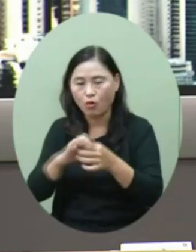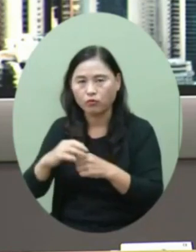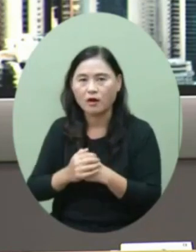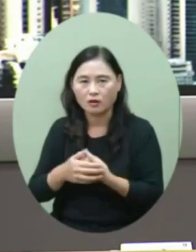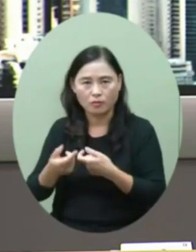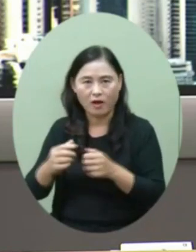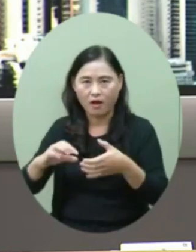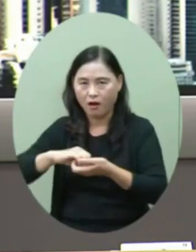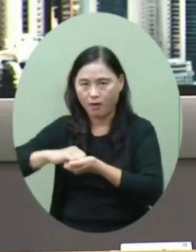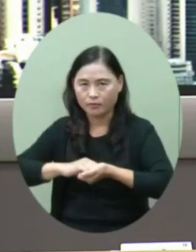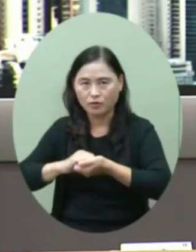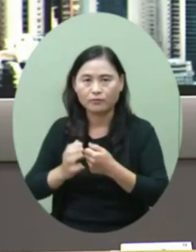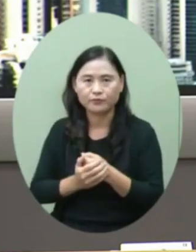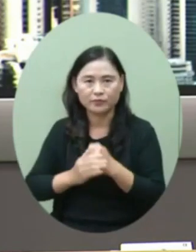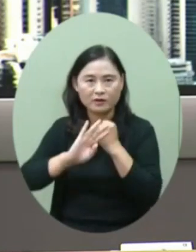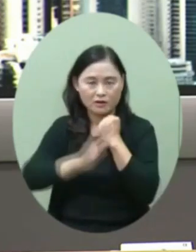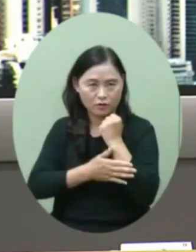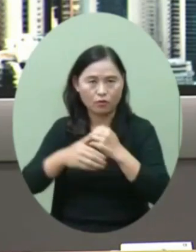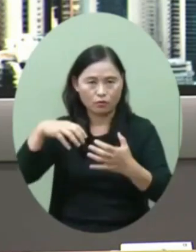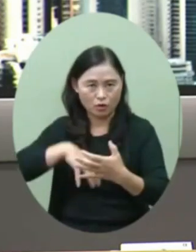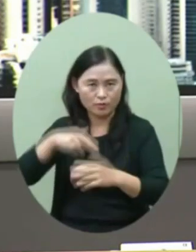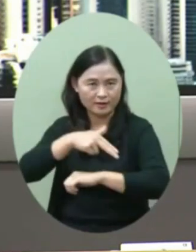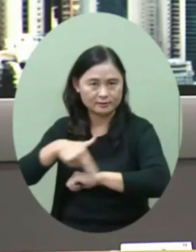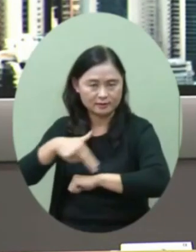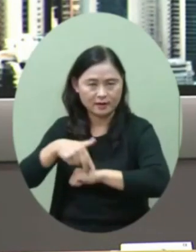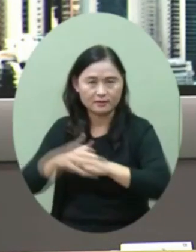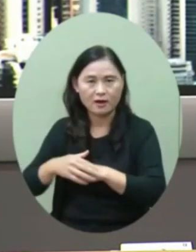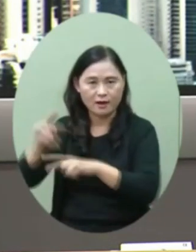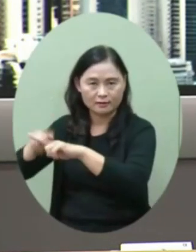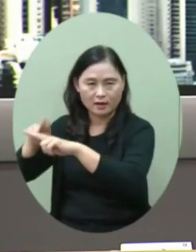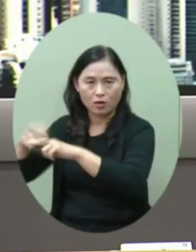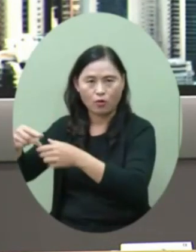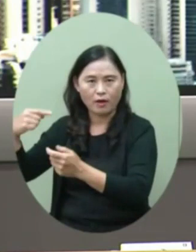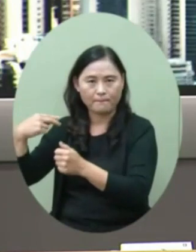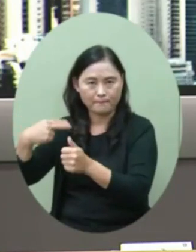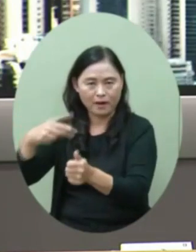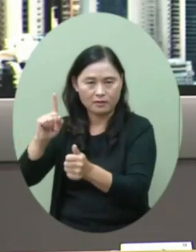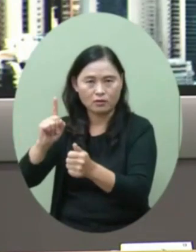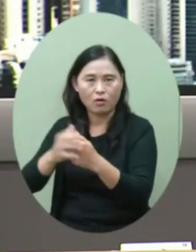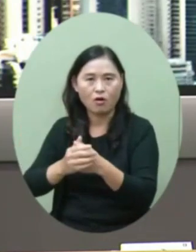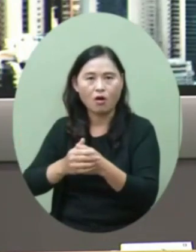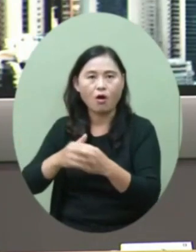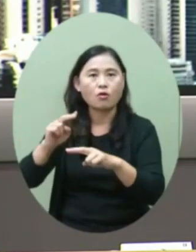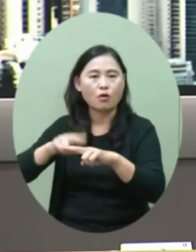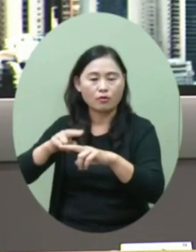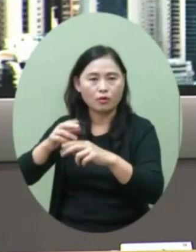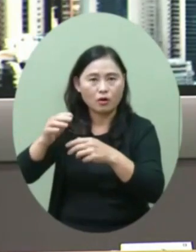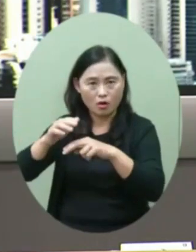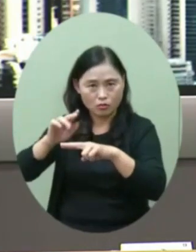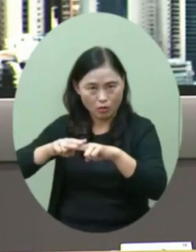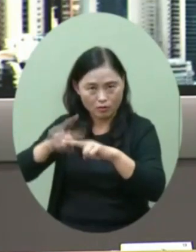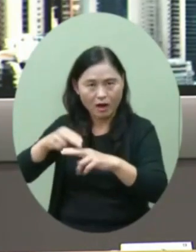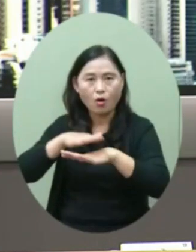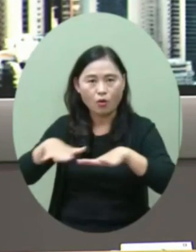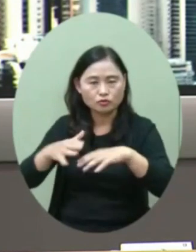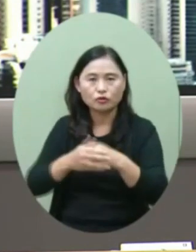in close liaison with the relevant central departments, and we have to work very closely